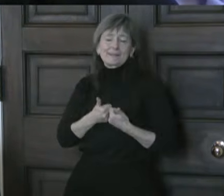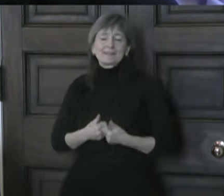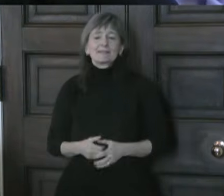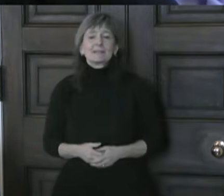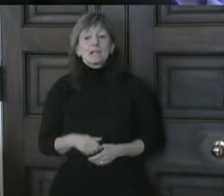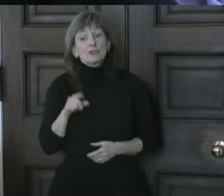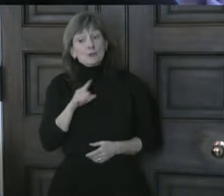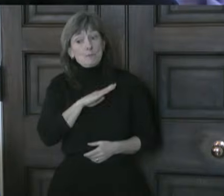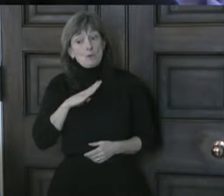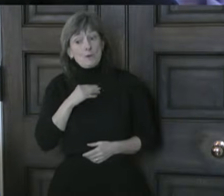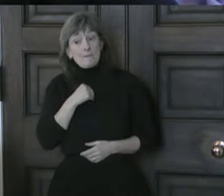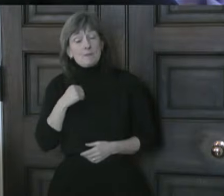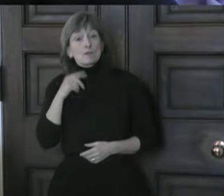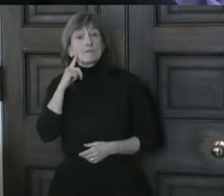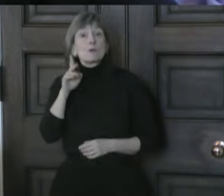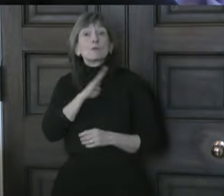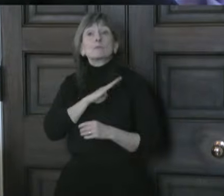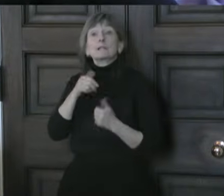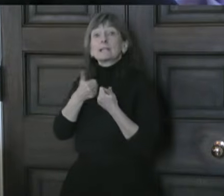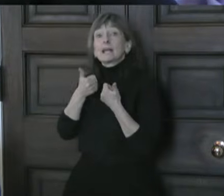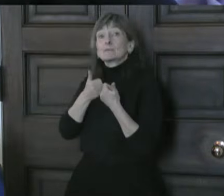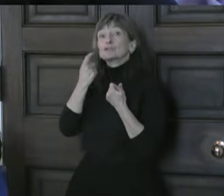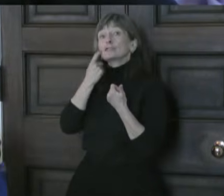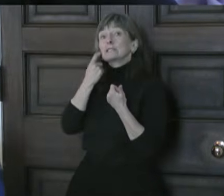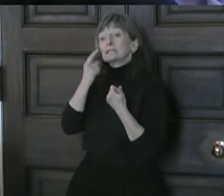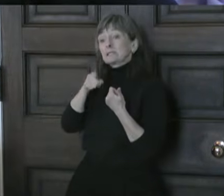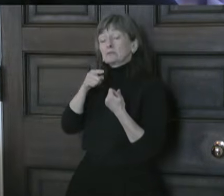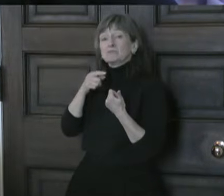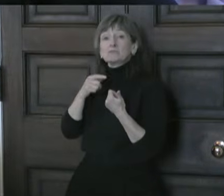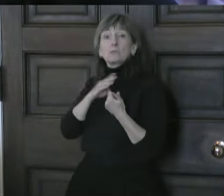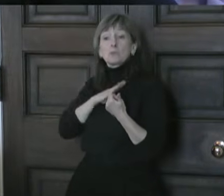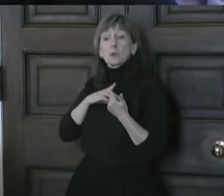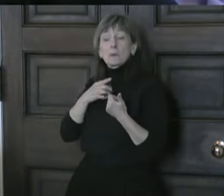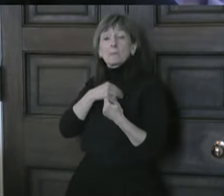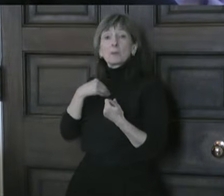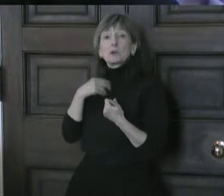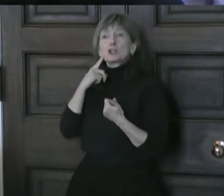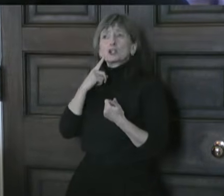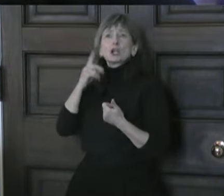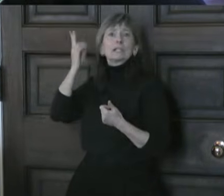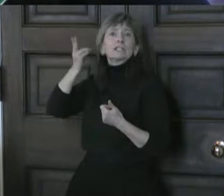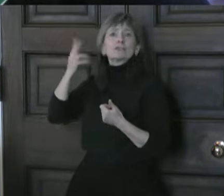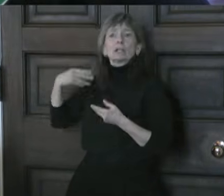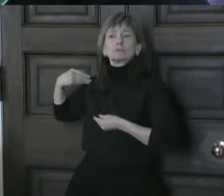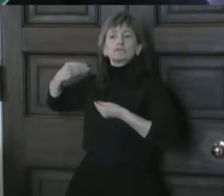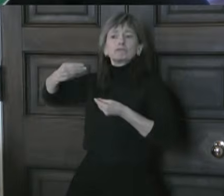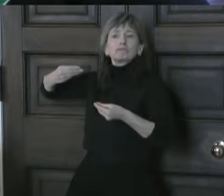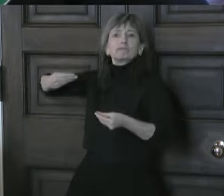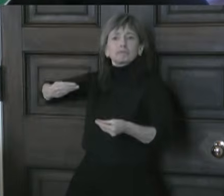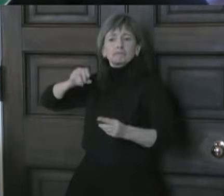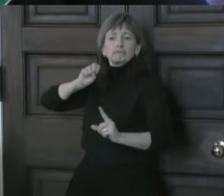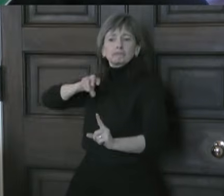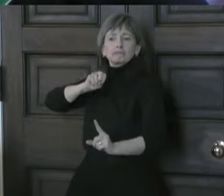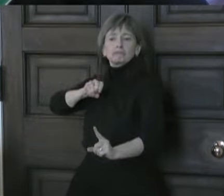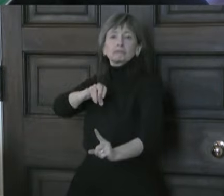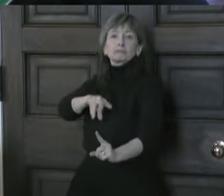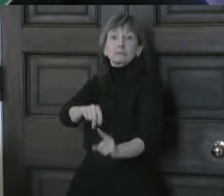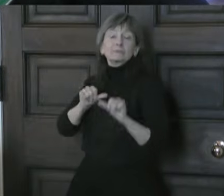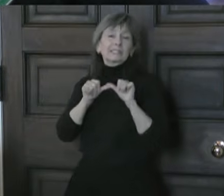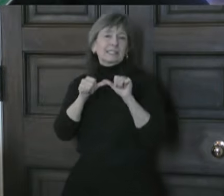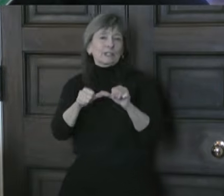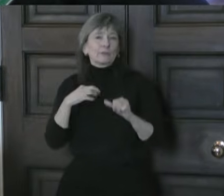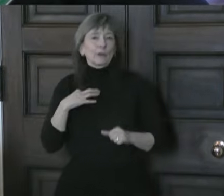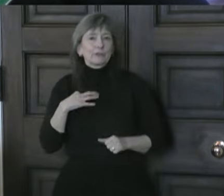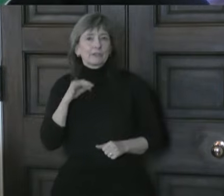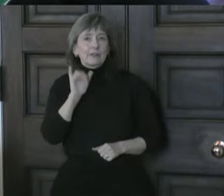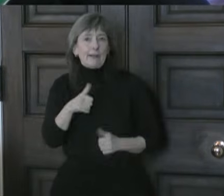as a board member for the Games in recent years, bringing invaluable historical knowledge to the event, and she continues to